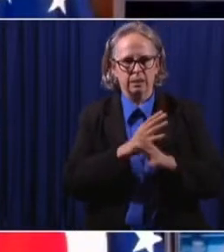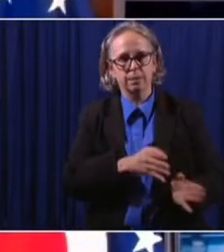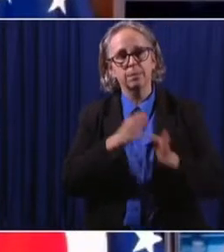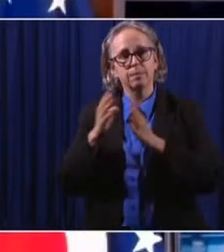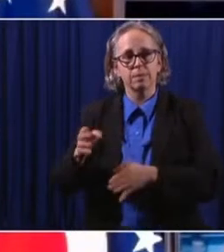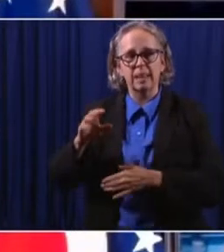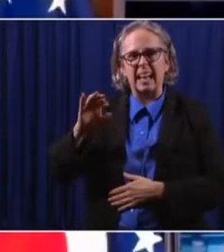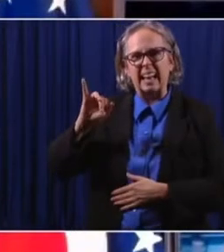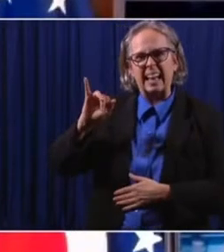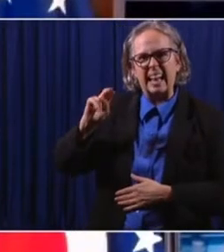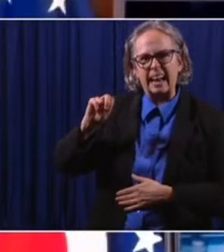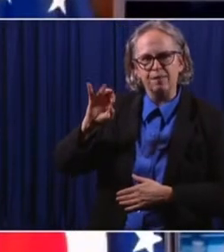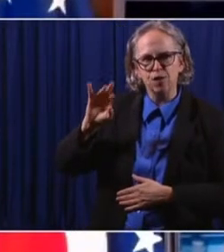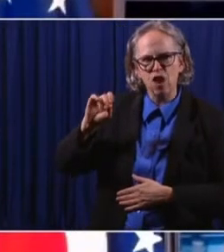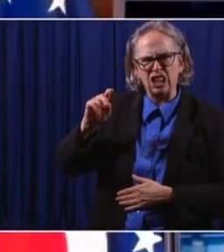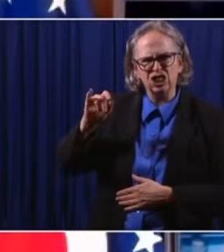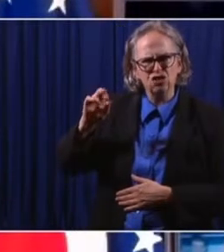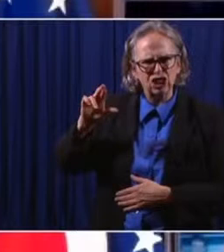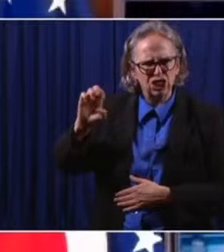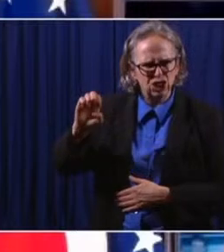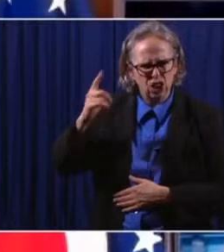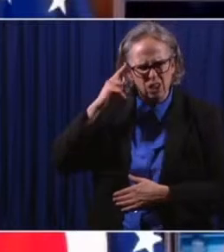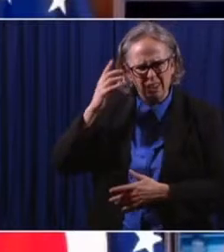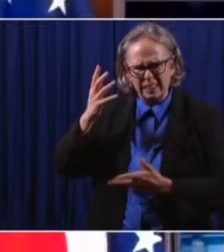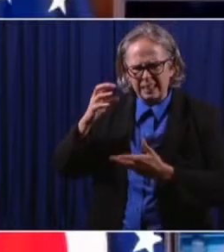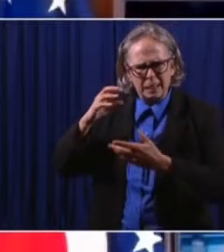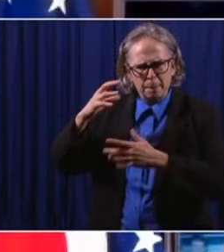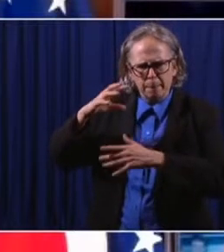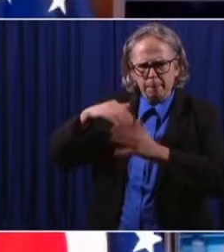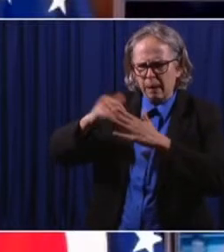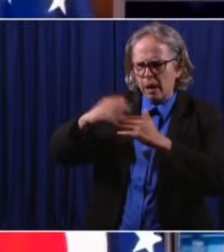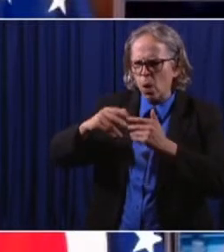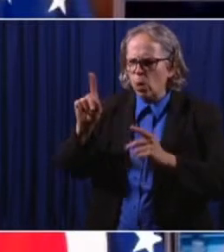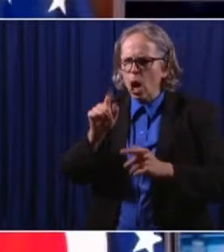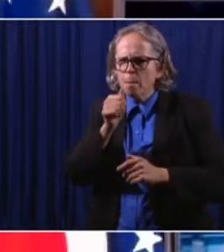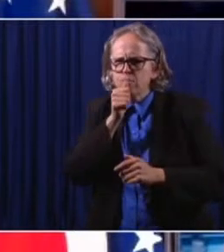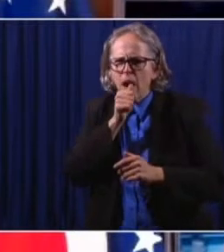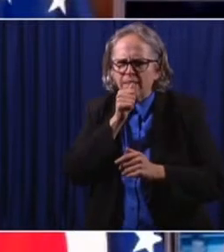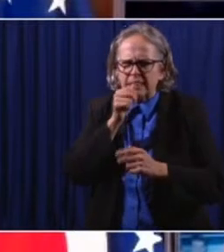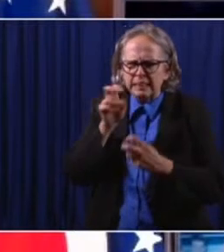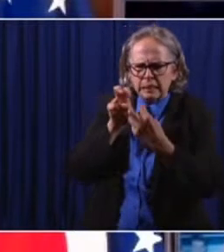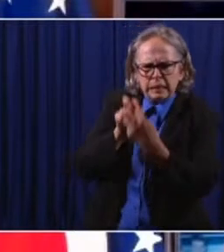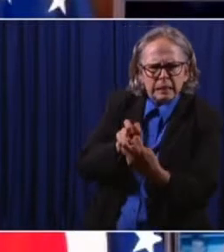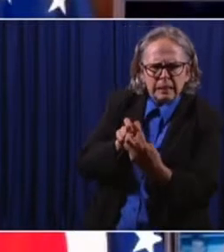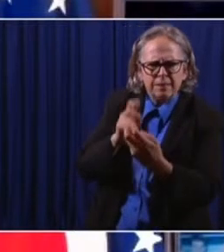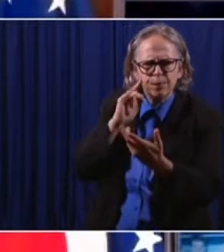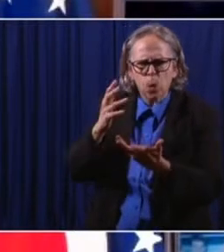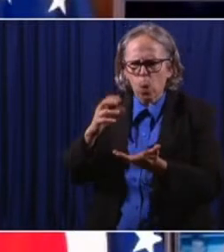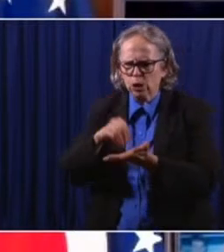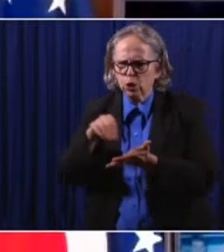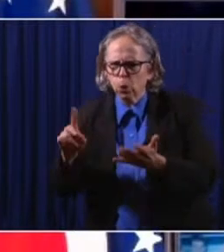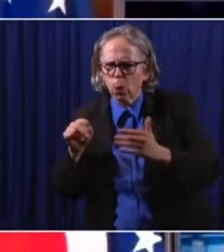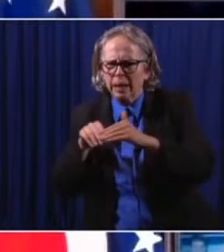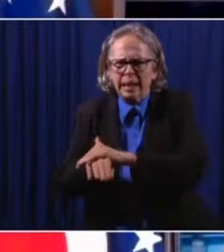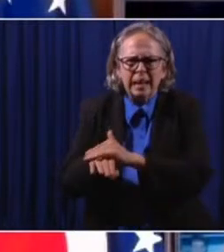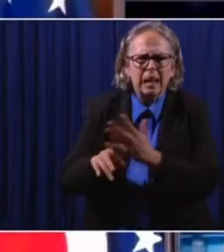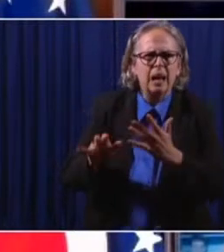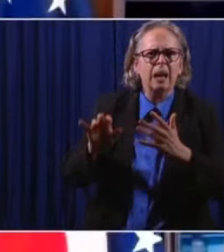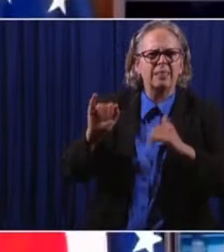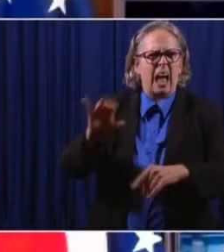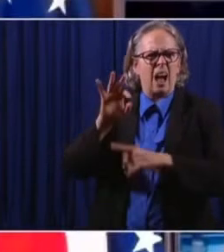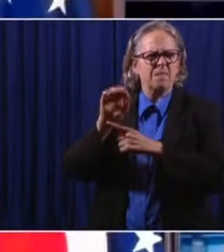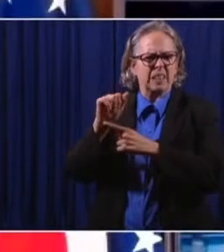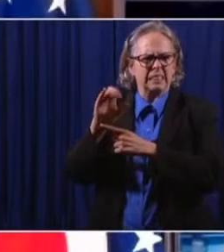needed to provide private telehealth services to students. We understand the staff resources that are necessary,